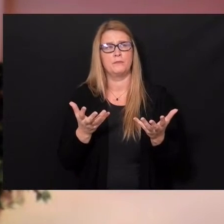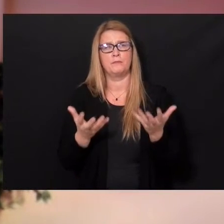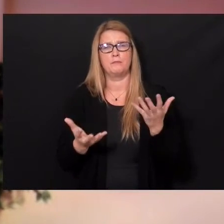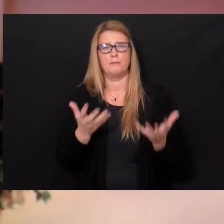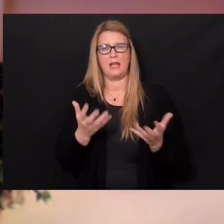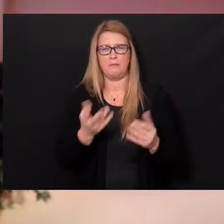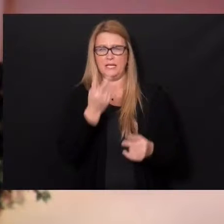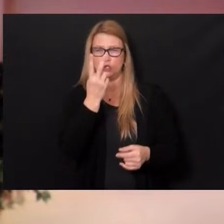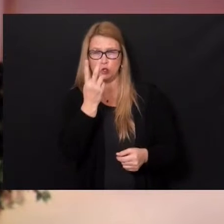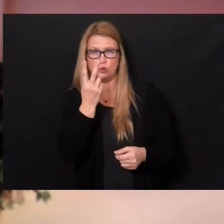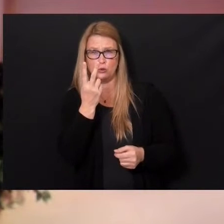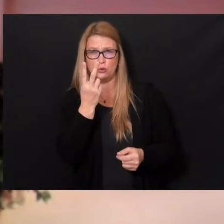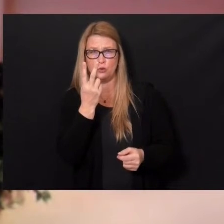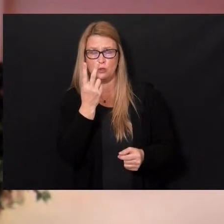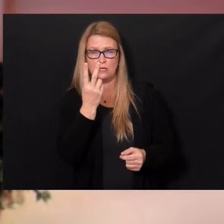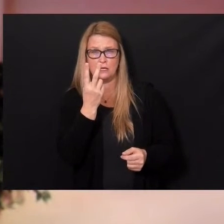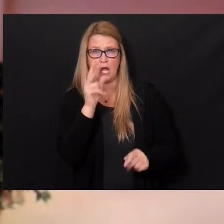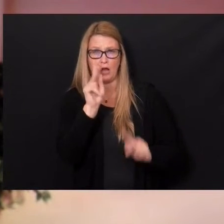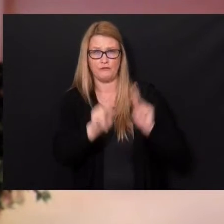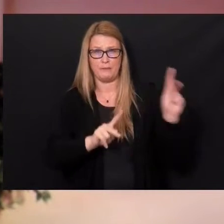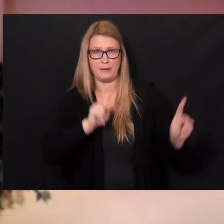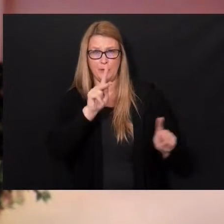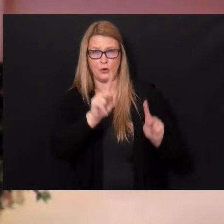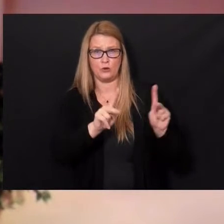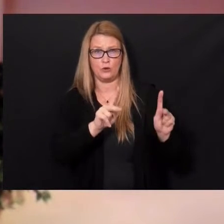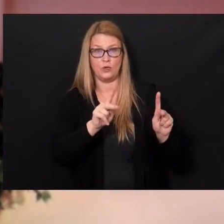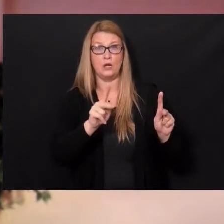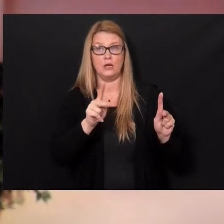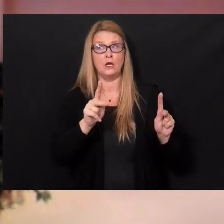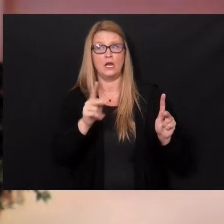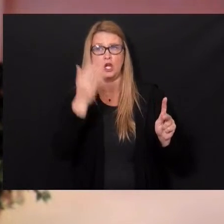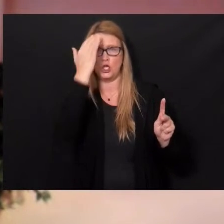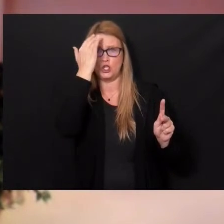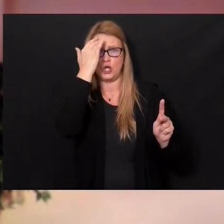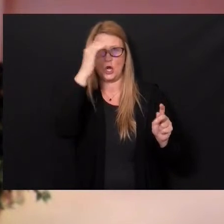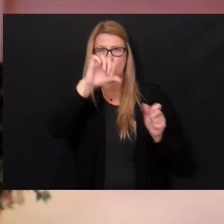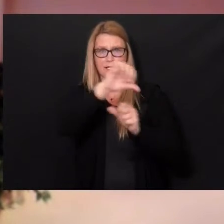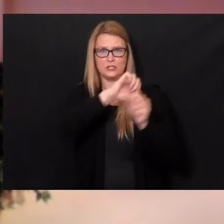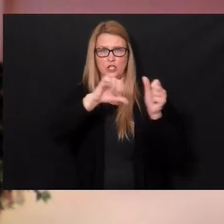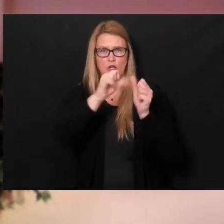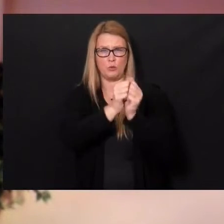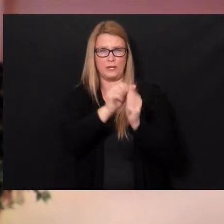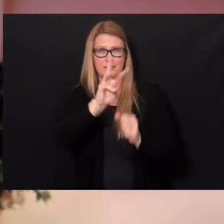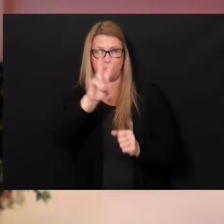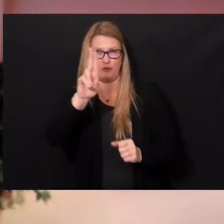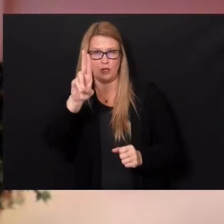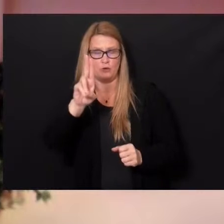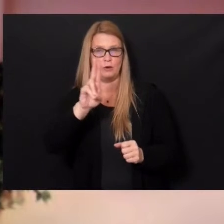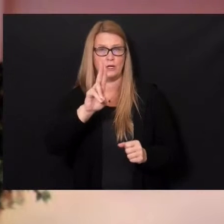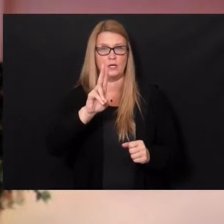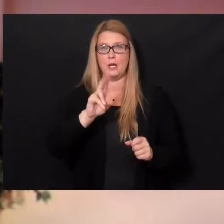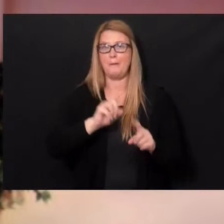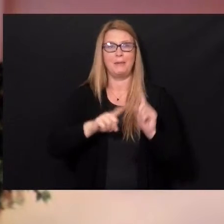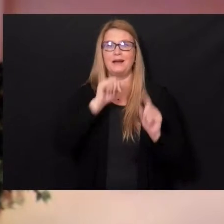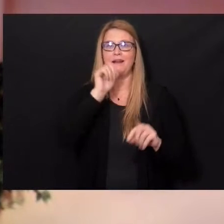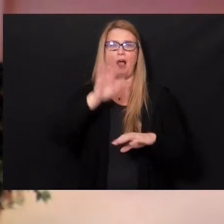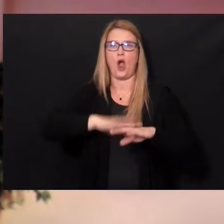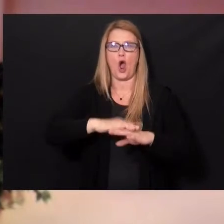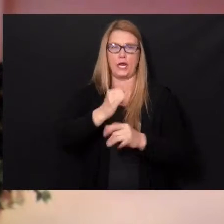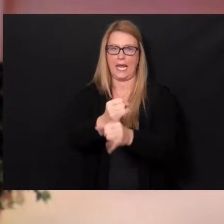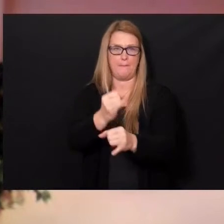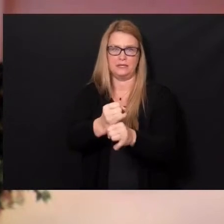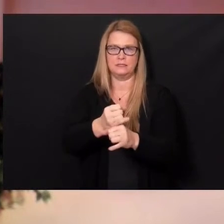of these individuals have a connection with the university, but haven't been on the main campus. And